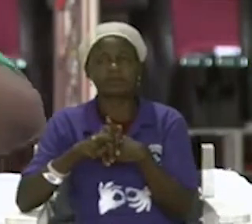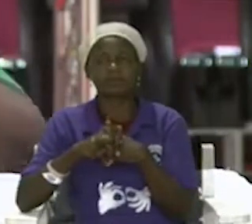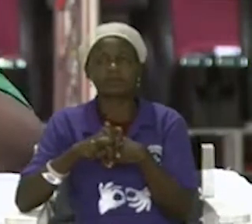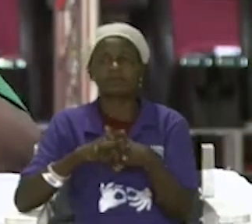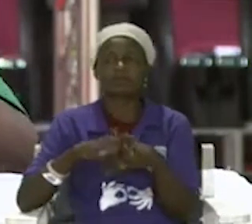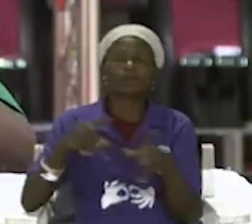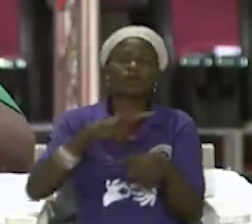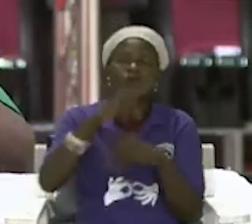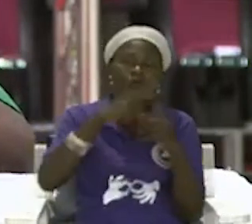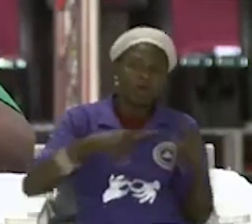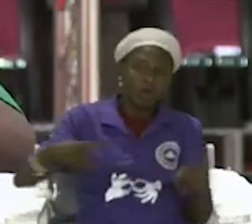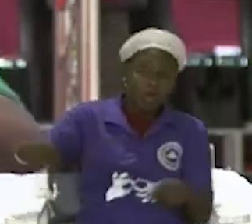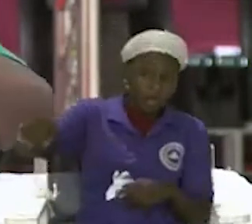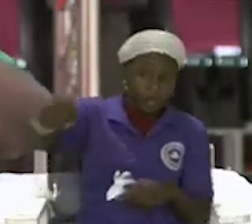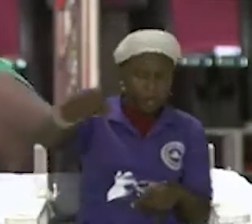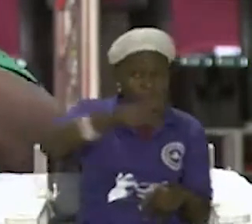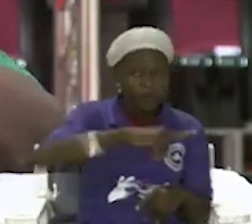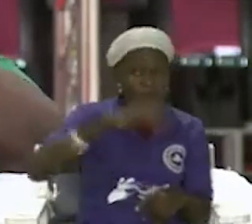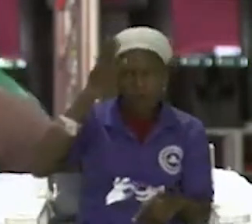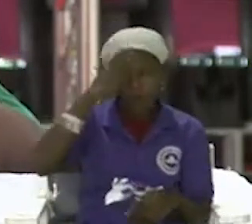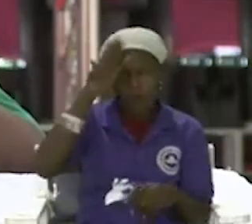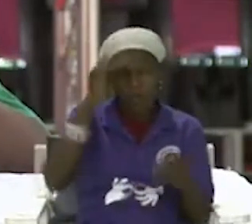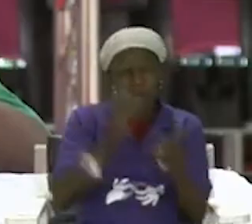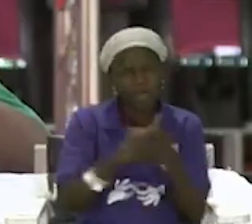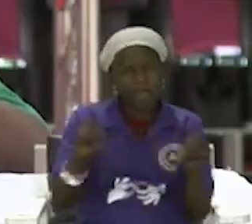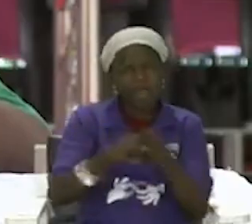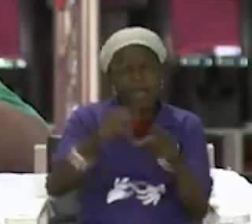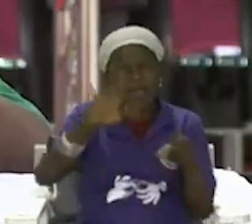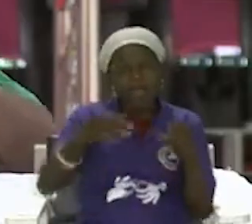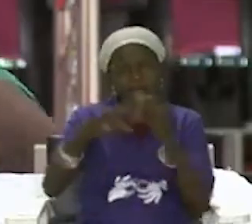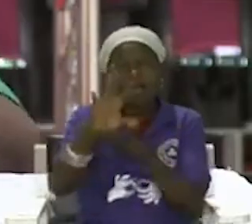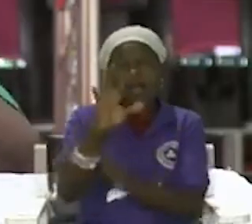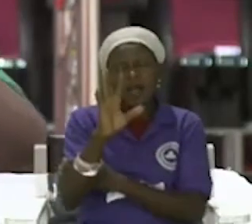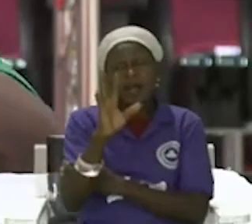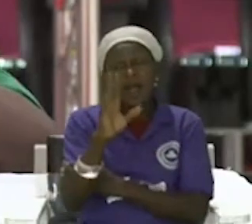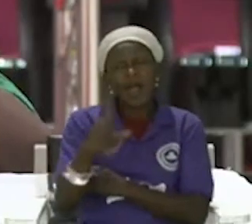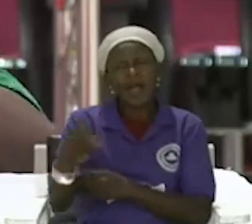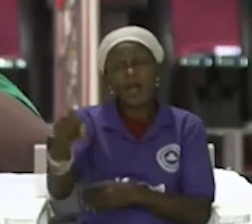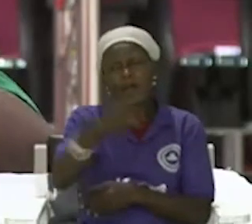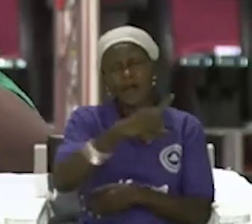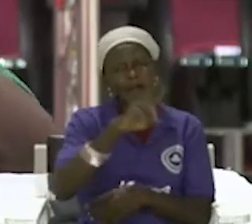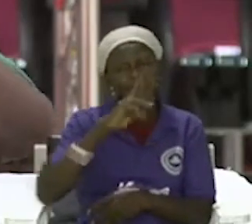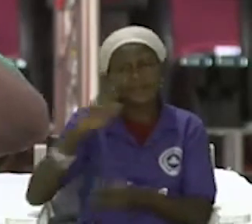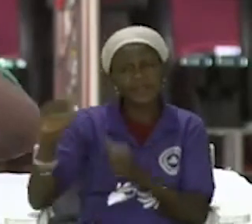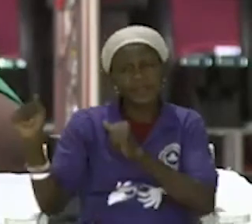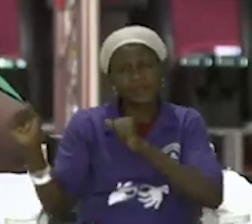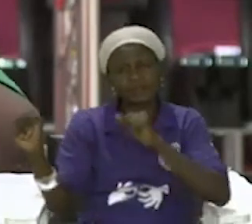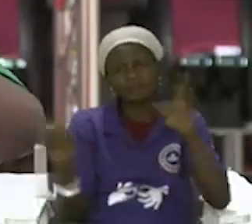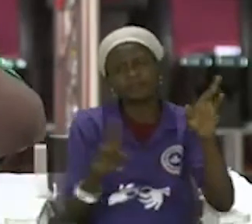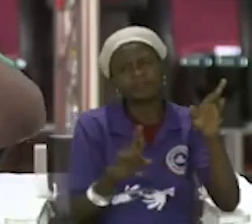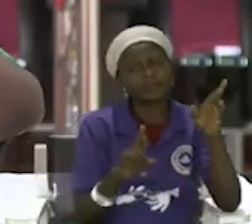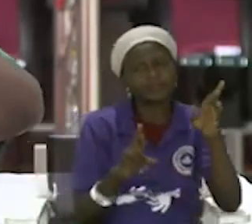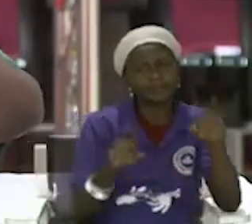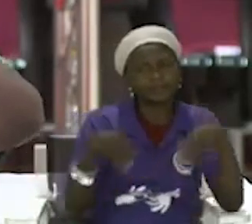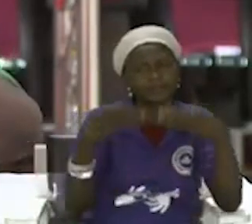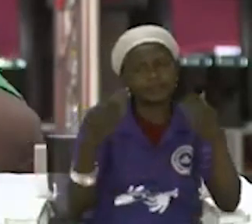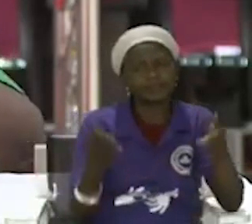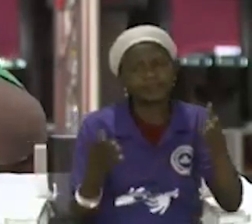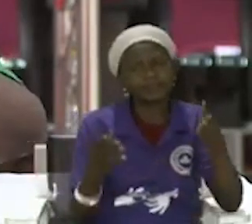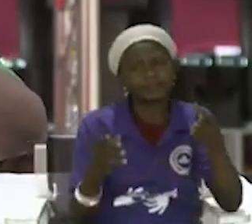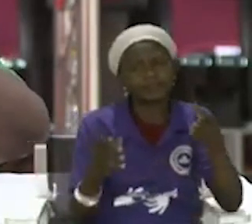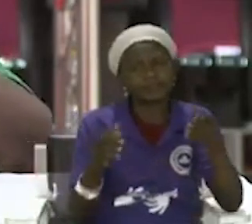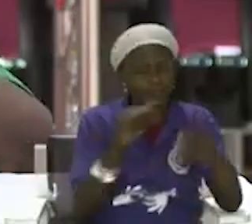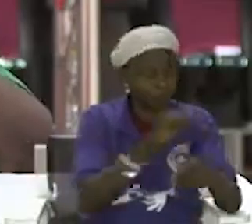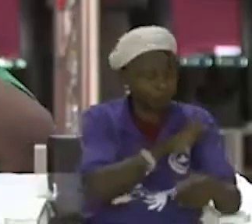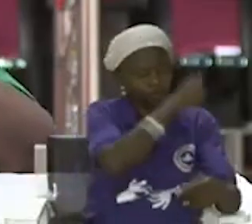When you know that as a child of God, you are already given